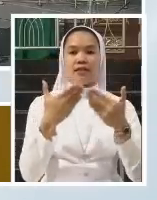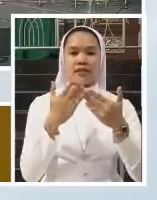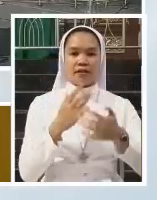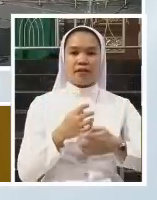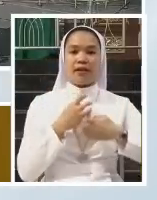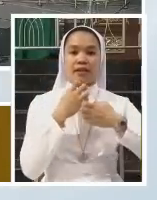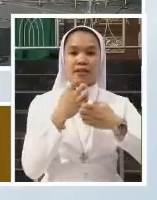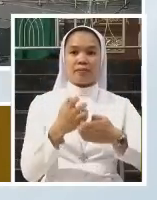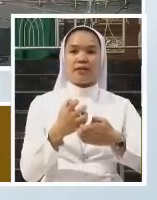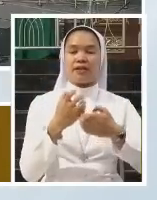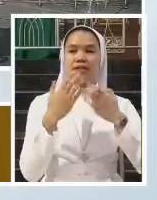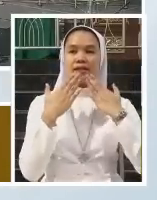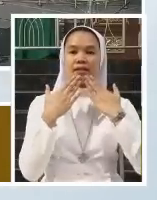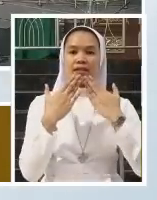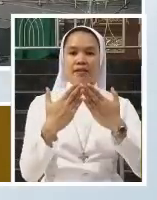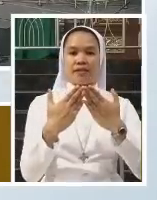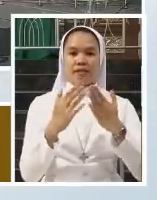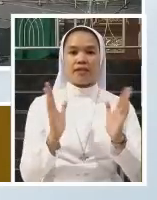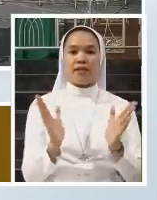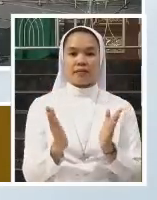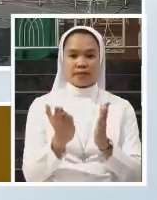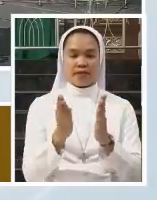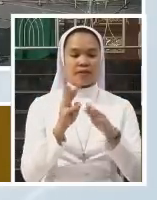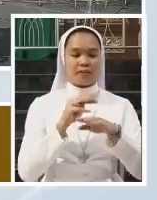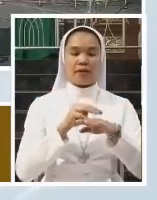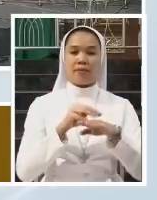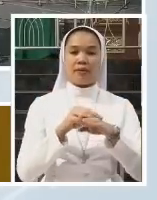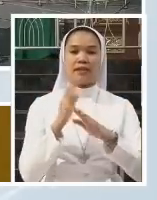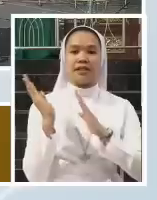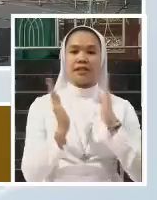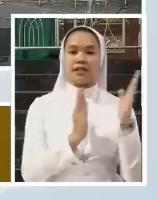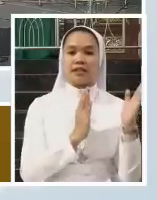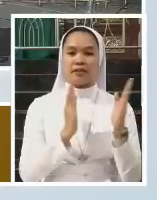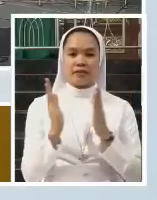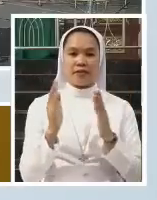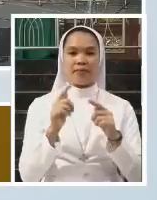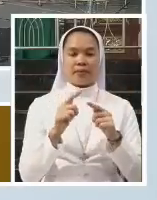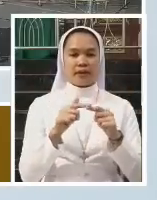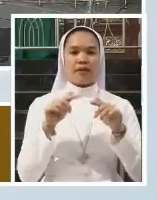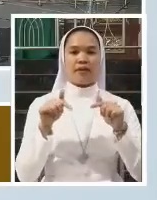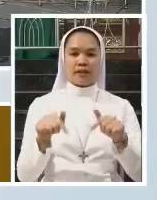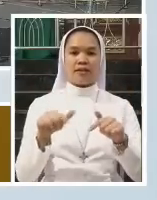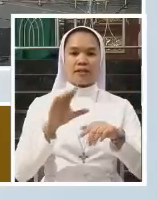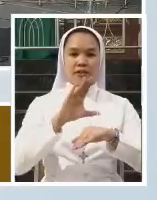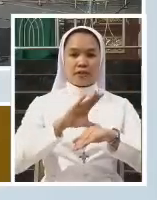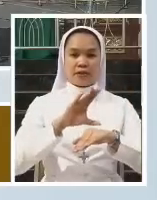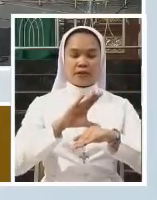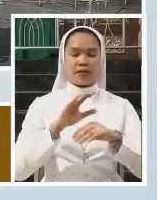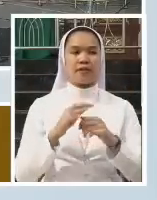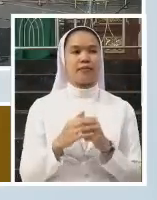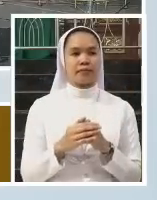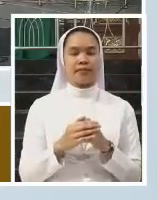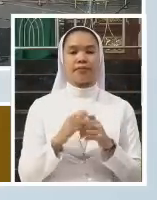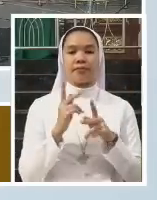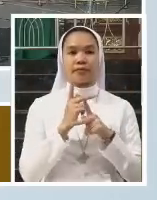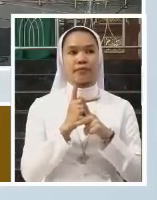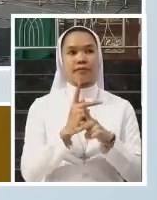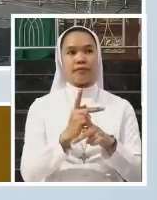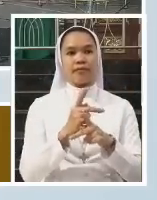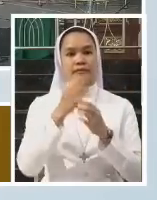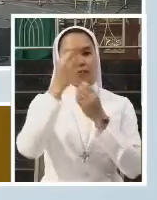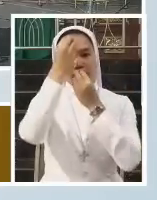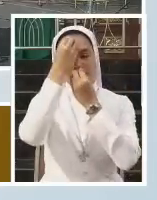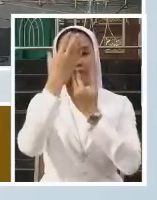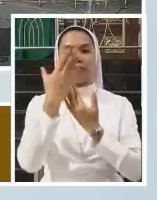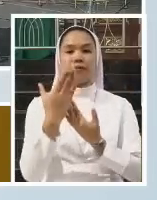express gratitude and appreciation for your ministerial service to the local Church of Caceres. Kindly inform me